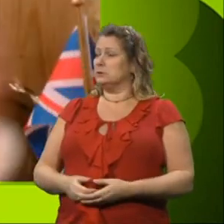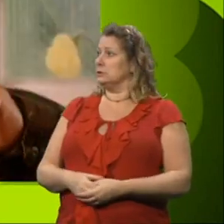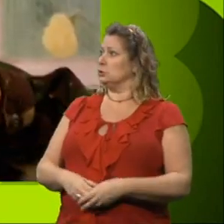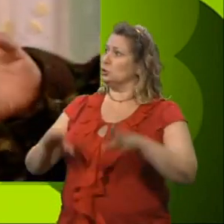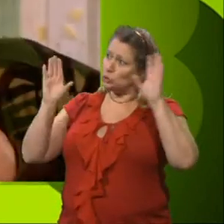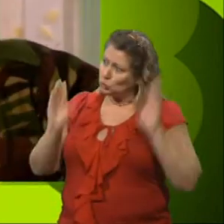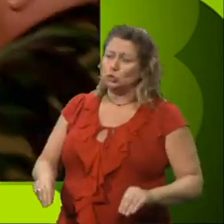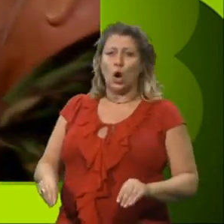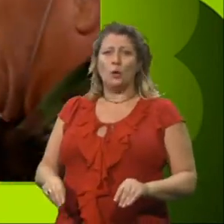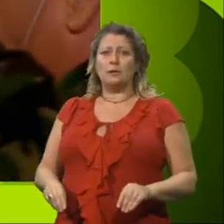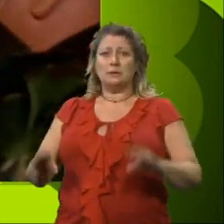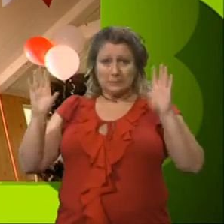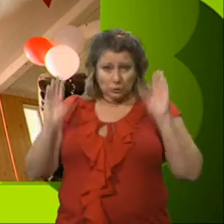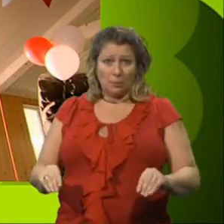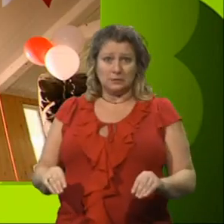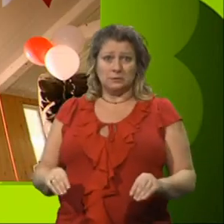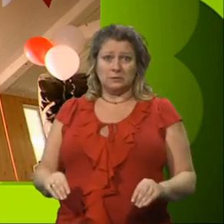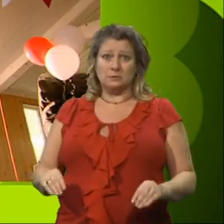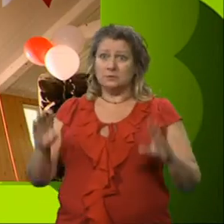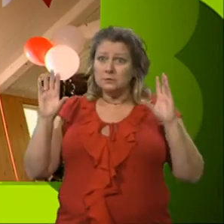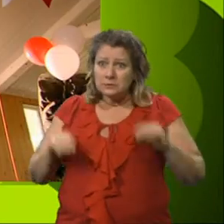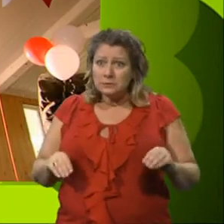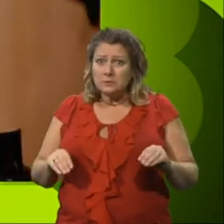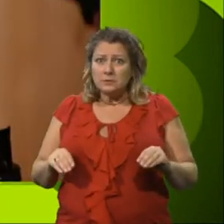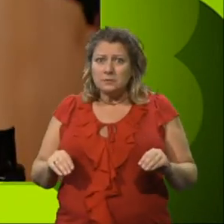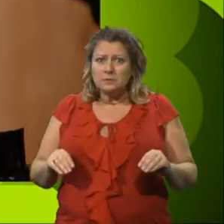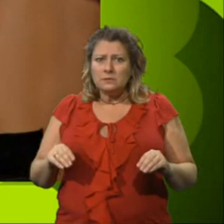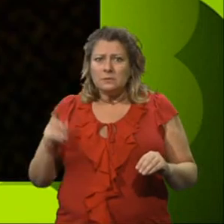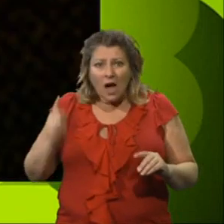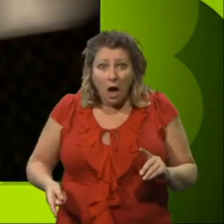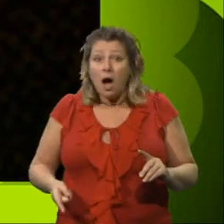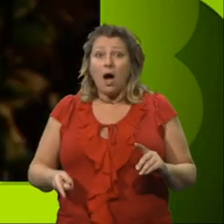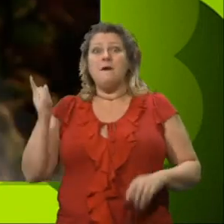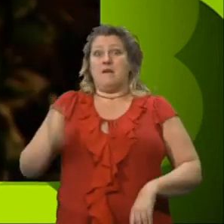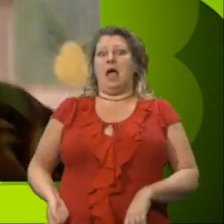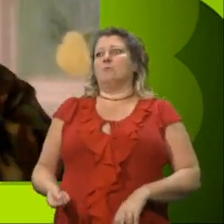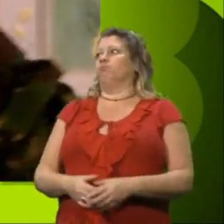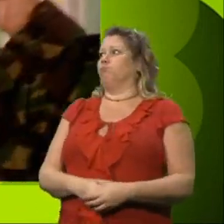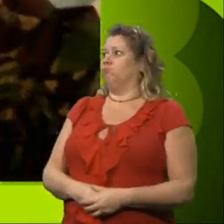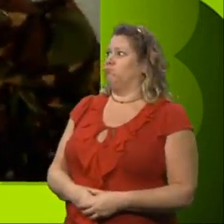this, Digweed. Cease fire. Cease fire? Fire!